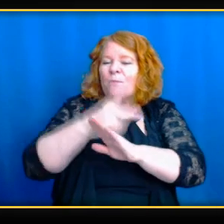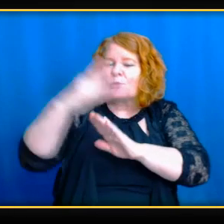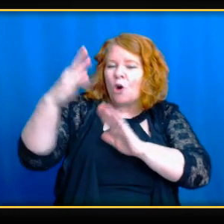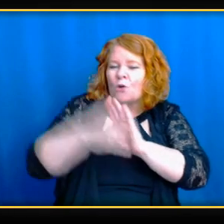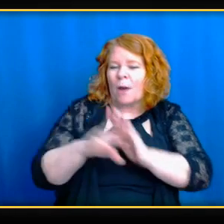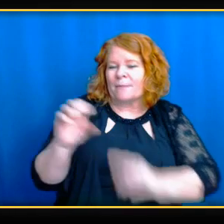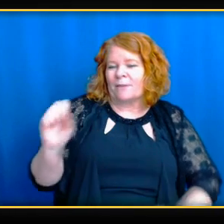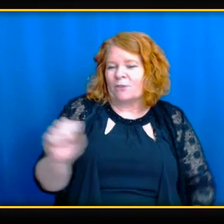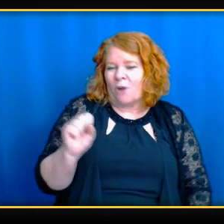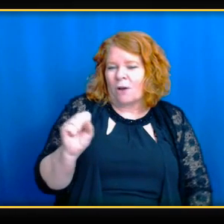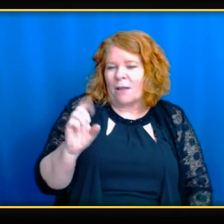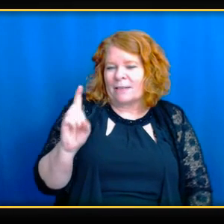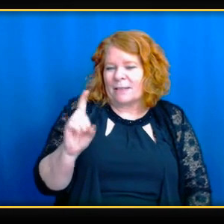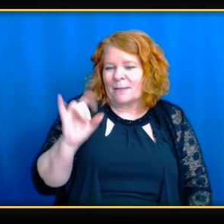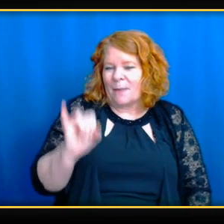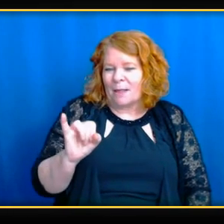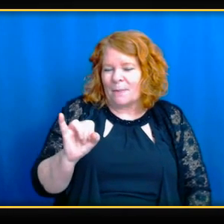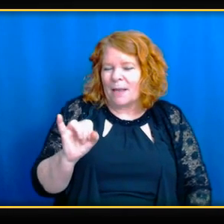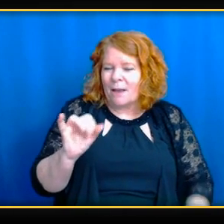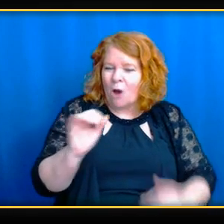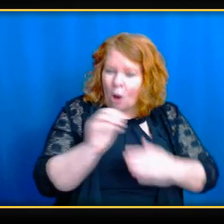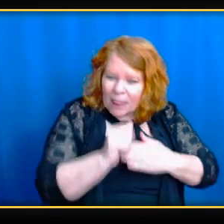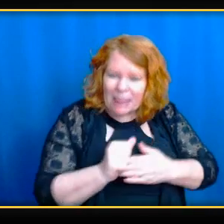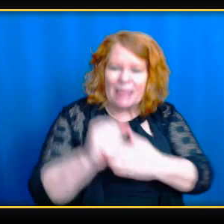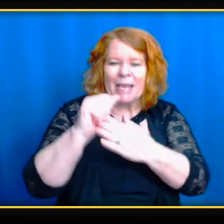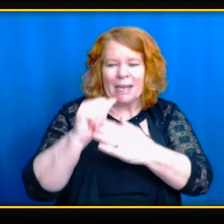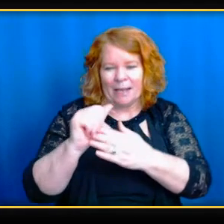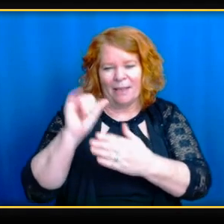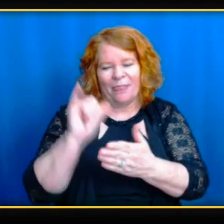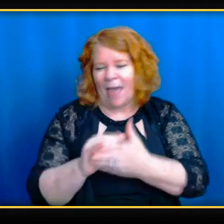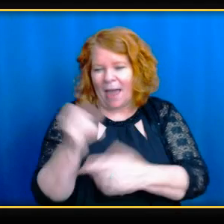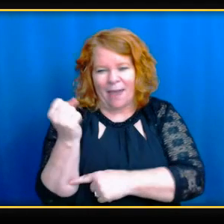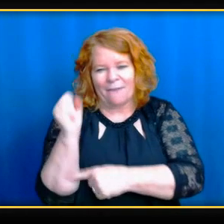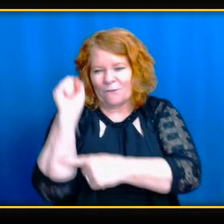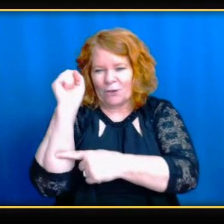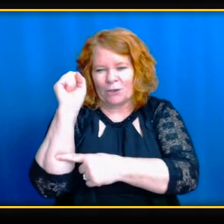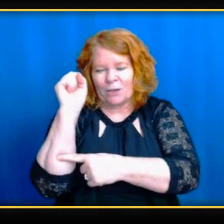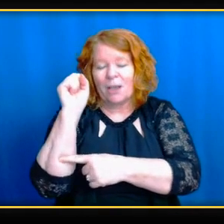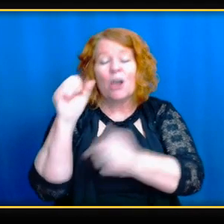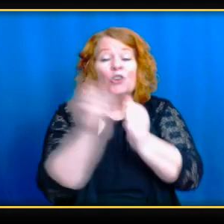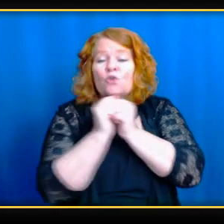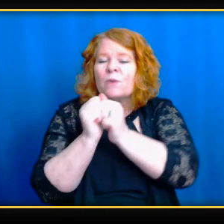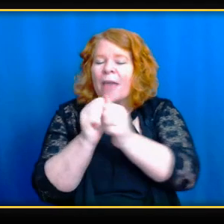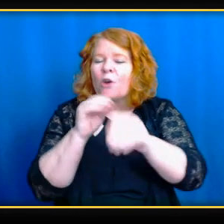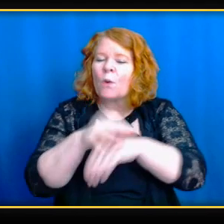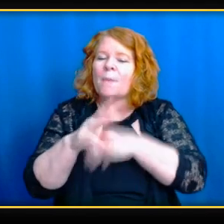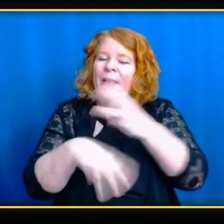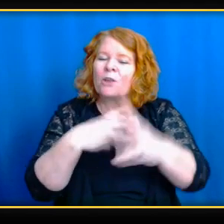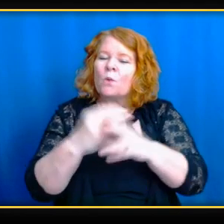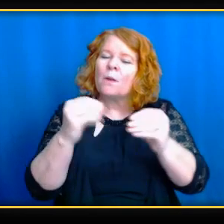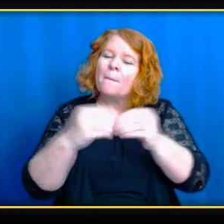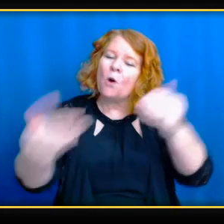at the forefront of that effort. Together, we can make the world a more welcoming place for